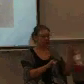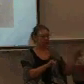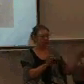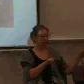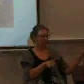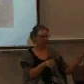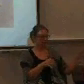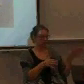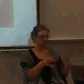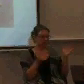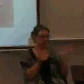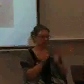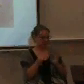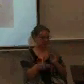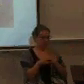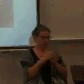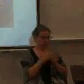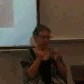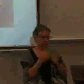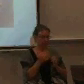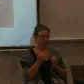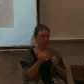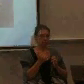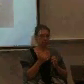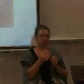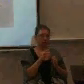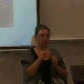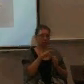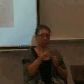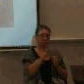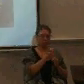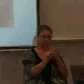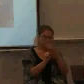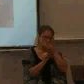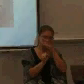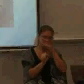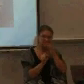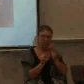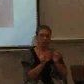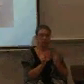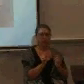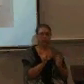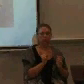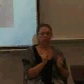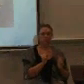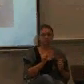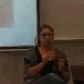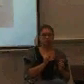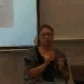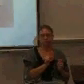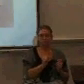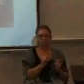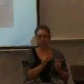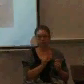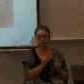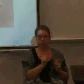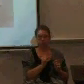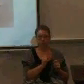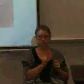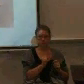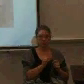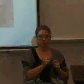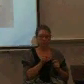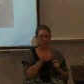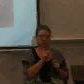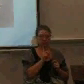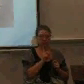plants and microbes. And Harold's starting to perk up now because it's such exciting stuff that it can barely stay in the seat. This